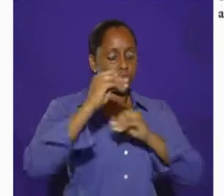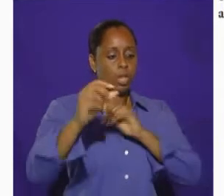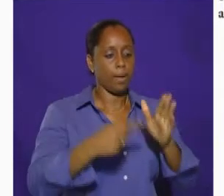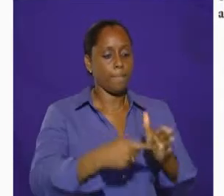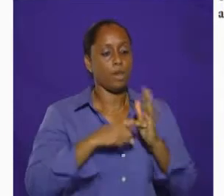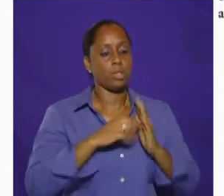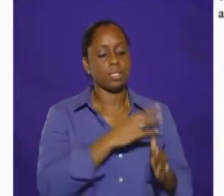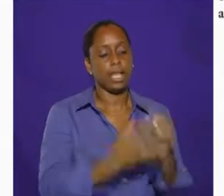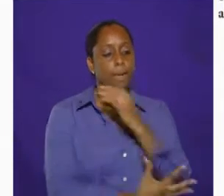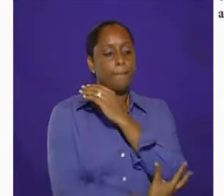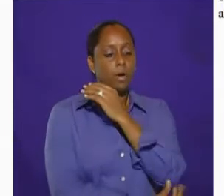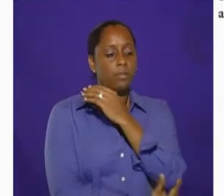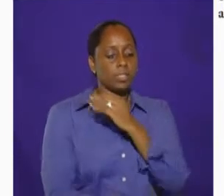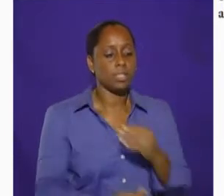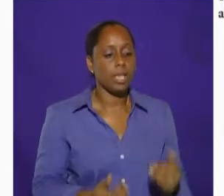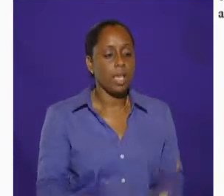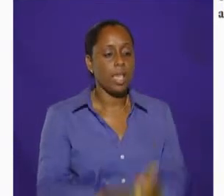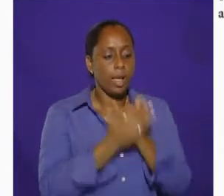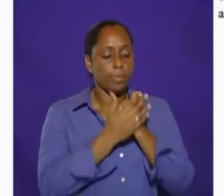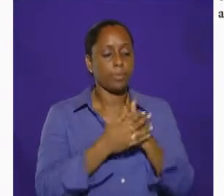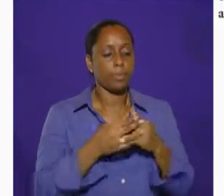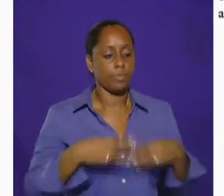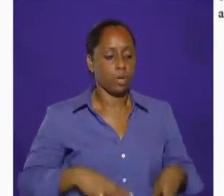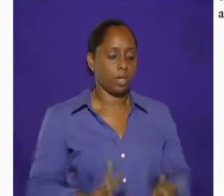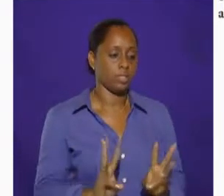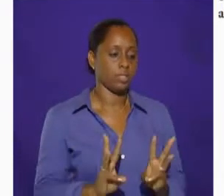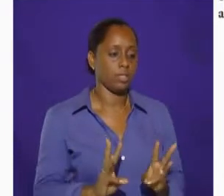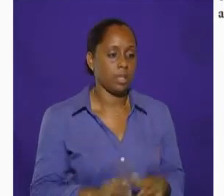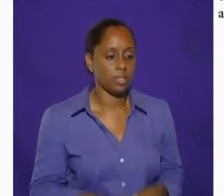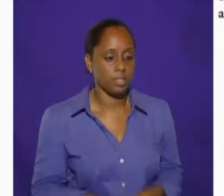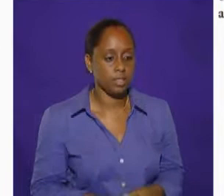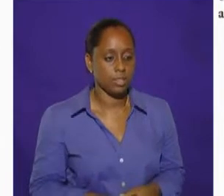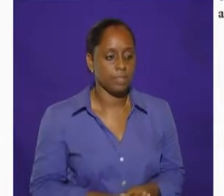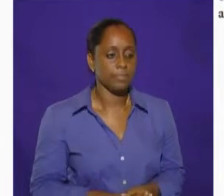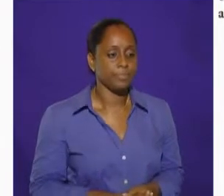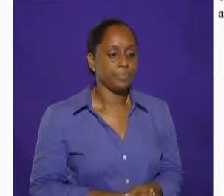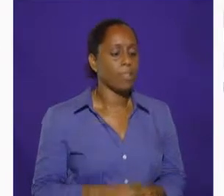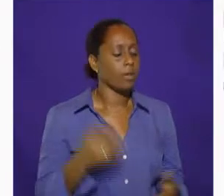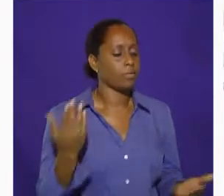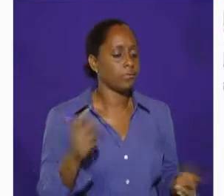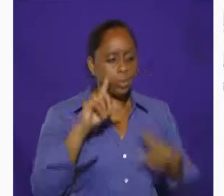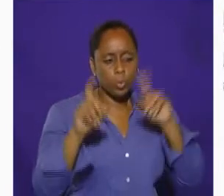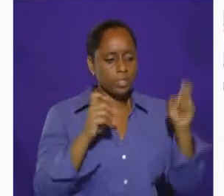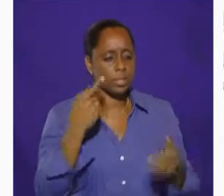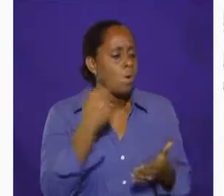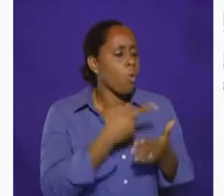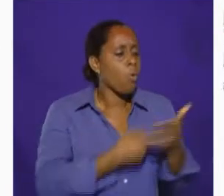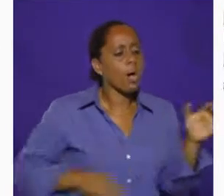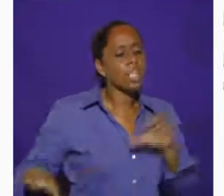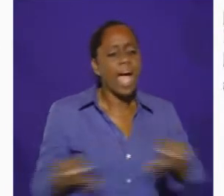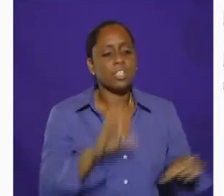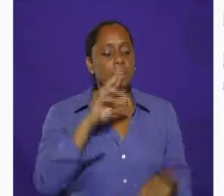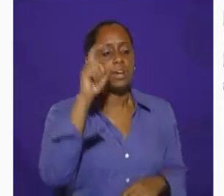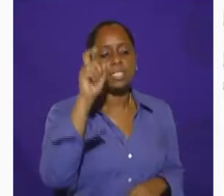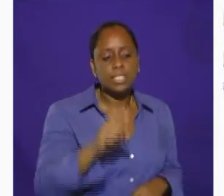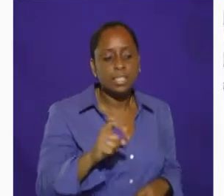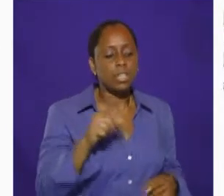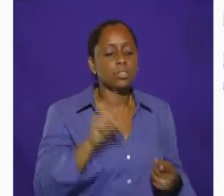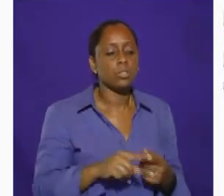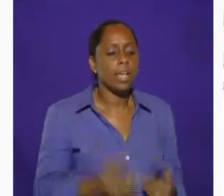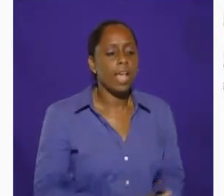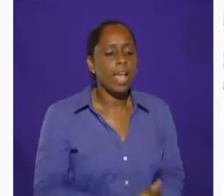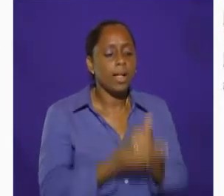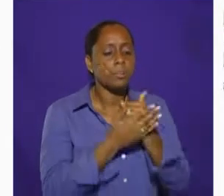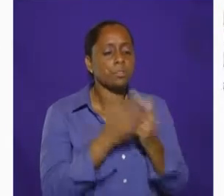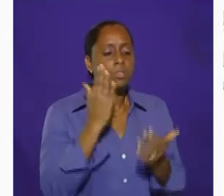sector, trade policies, and poverty alleviation strategies. What actions are needed